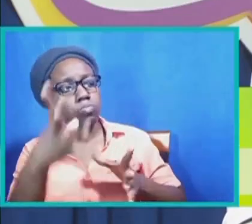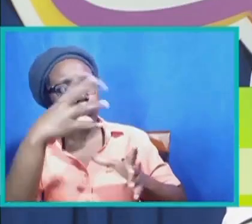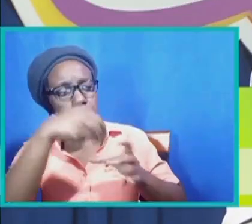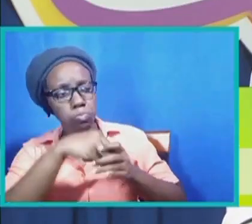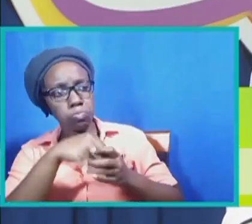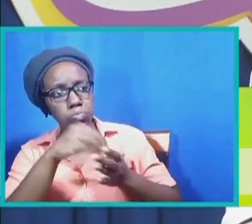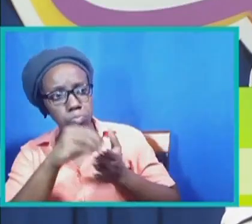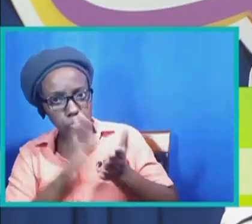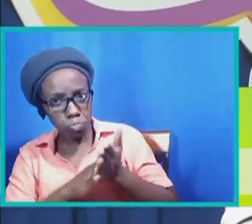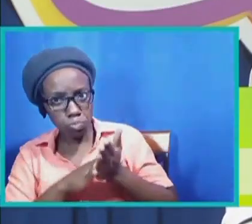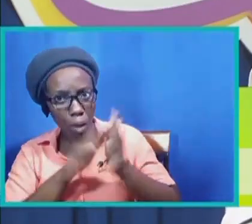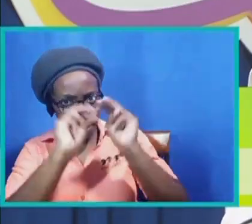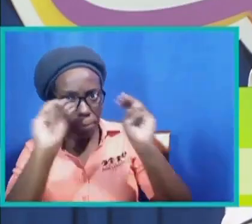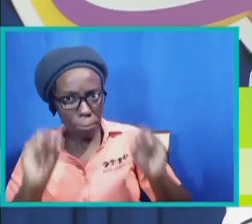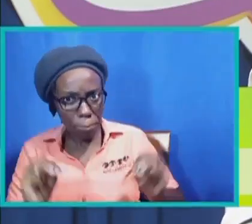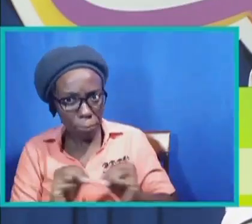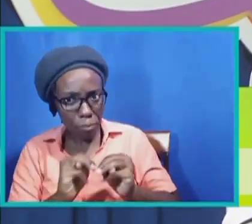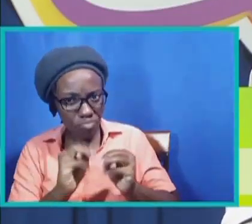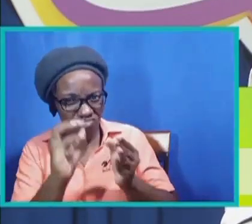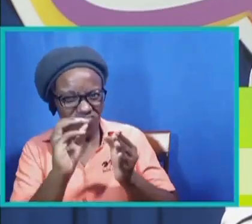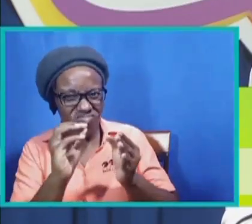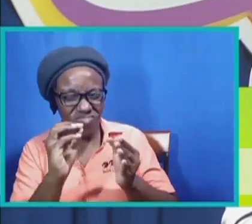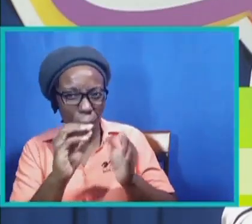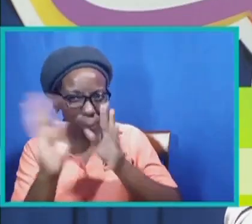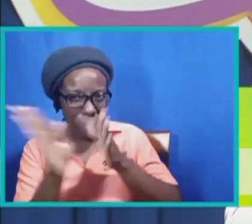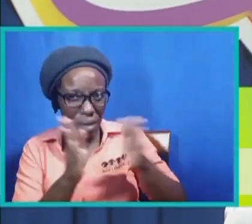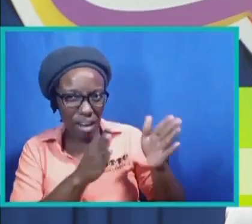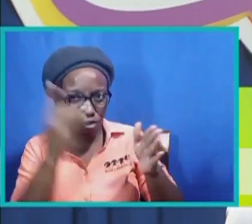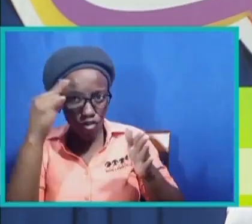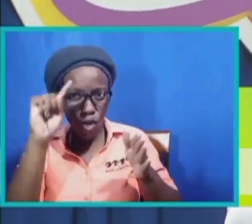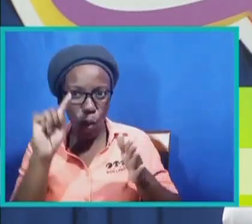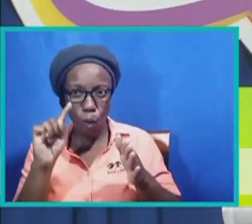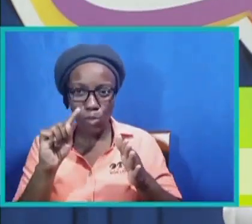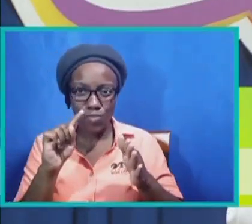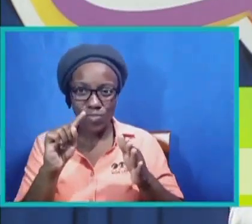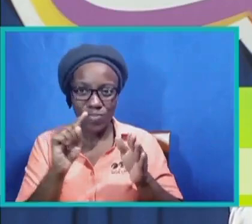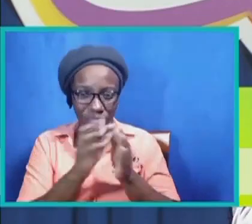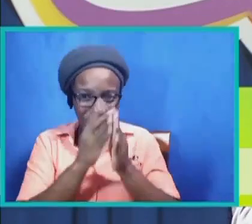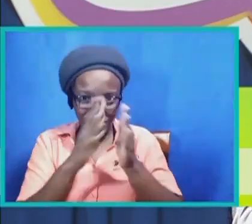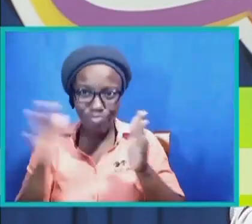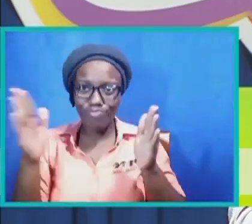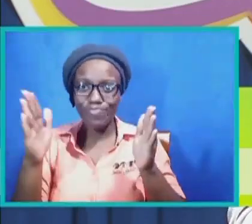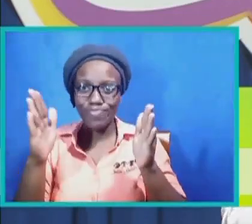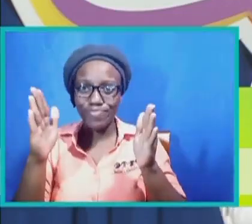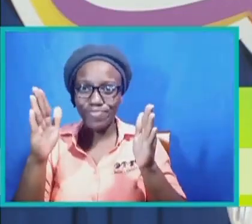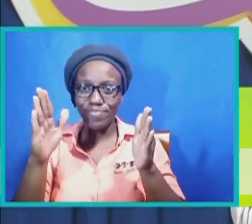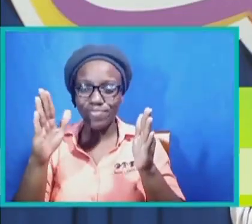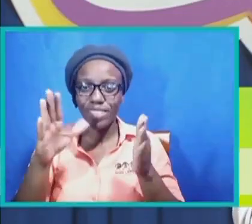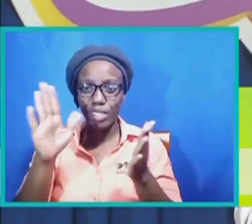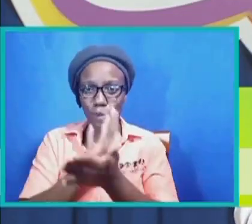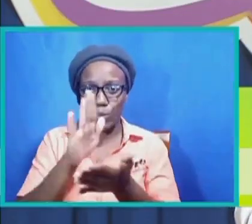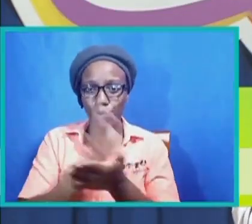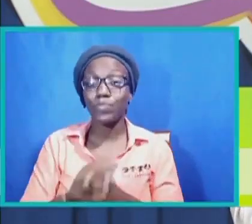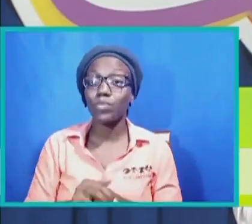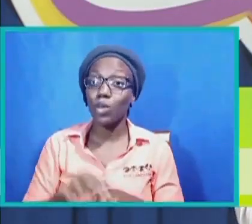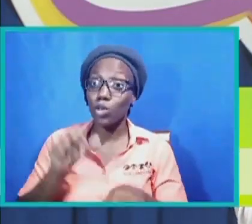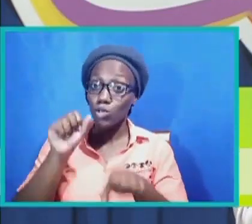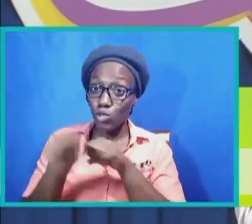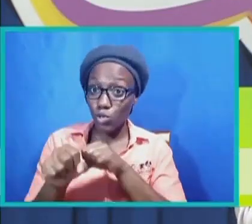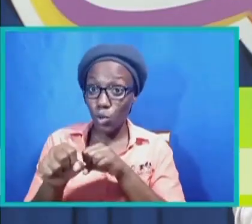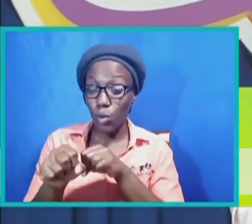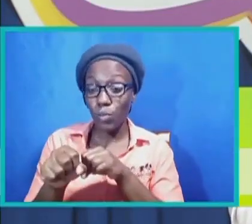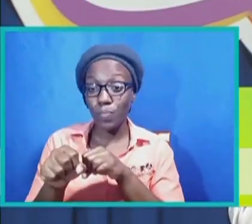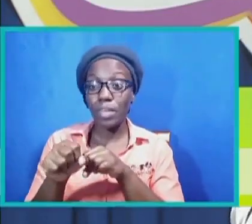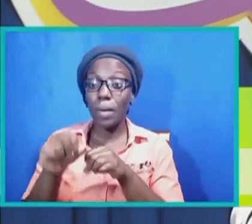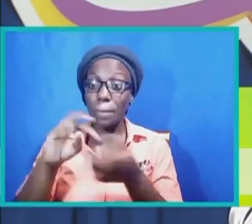out the plan for the semester, so that you take the time to find out their